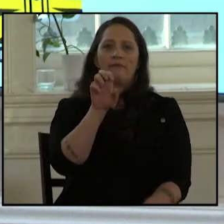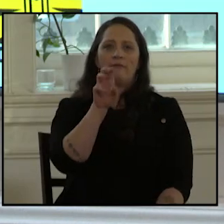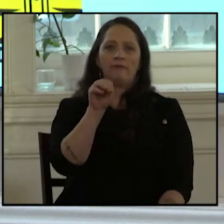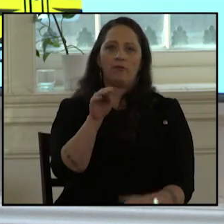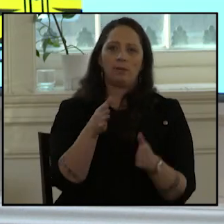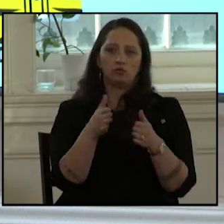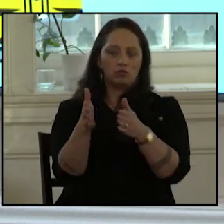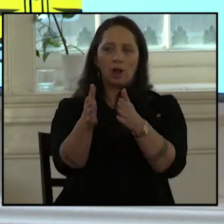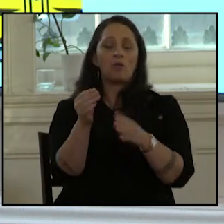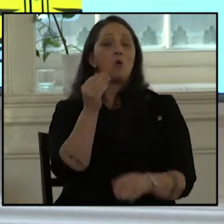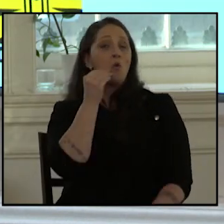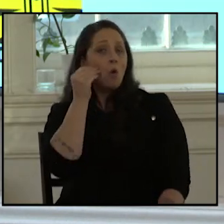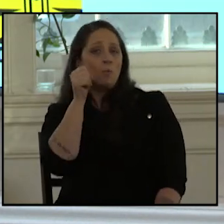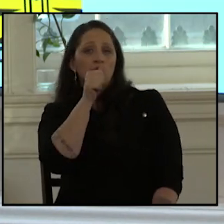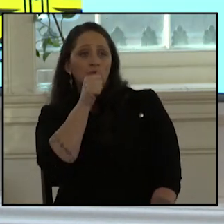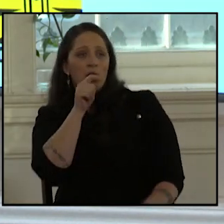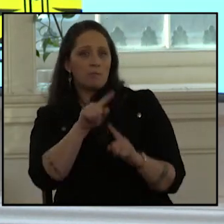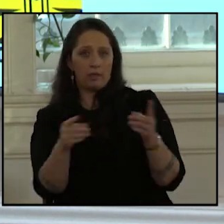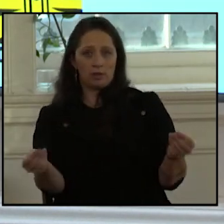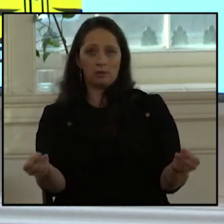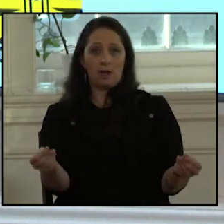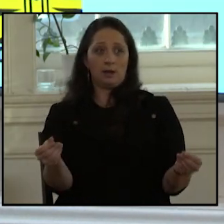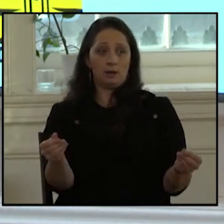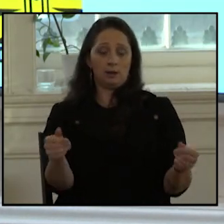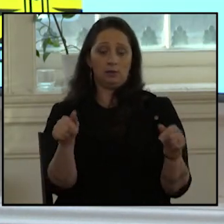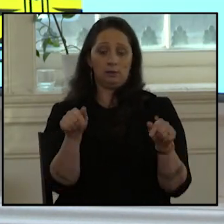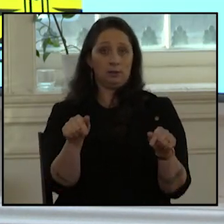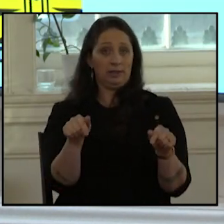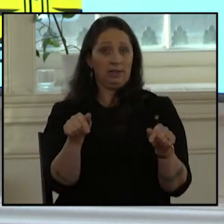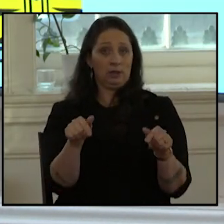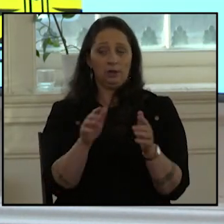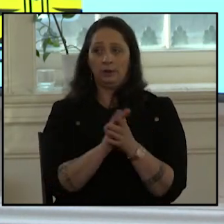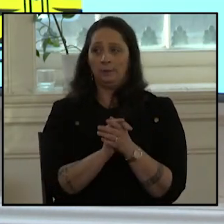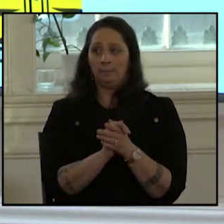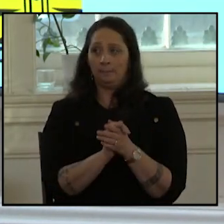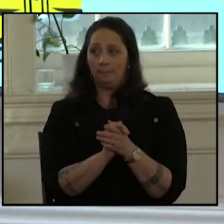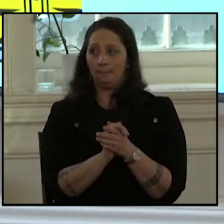home is private, but the land, which has been